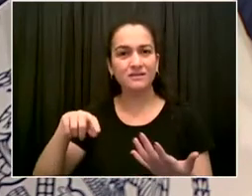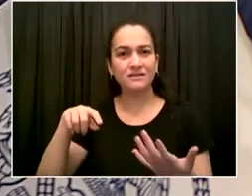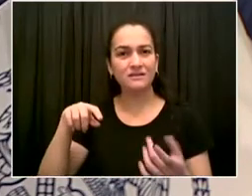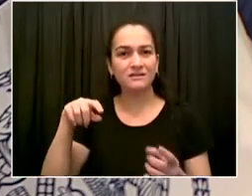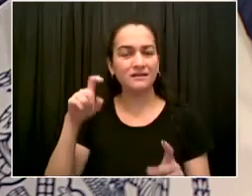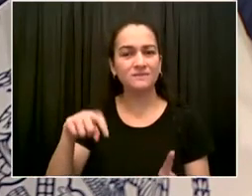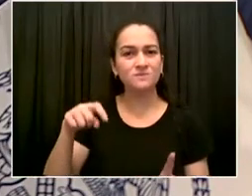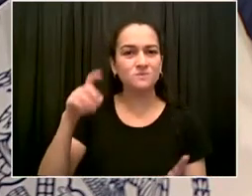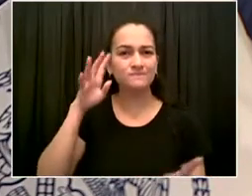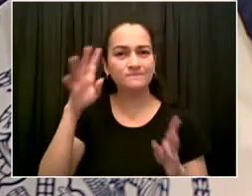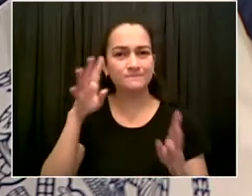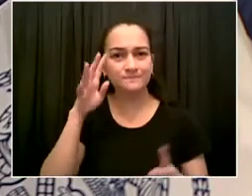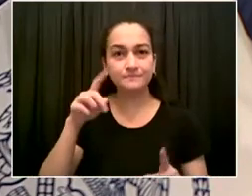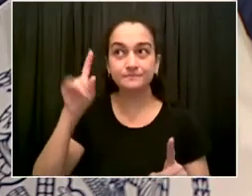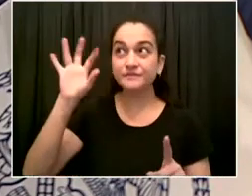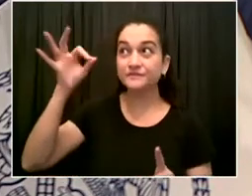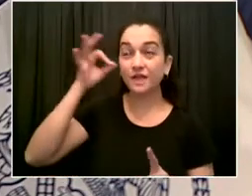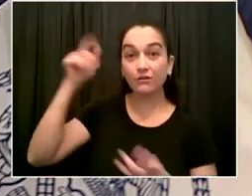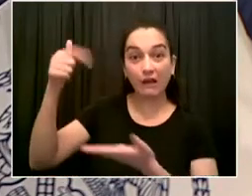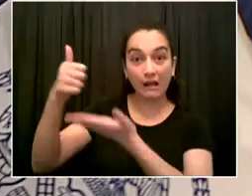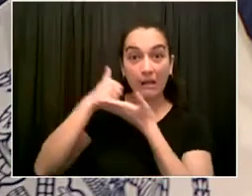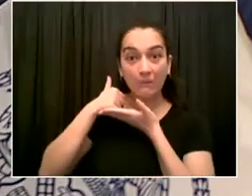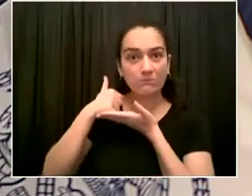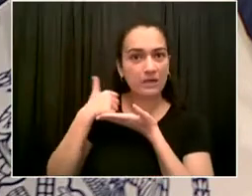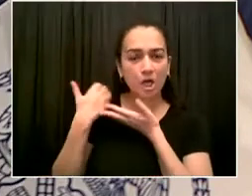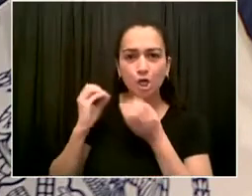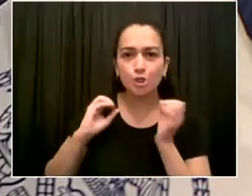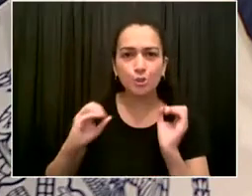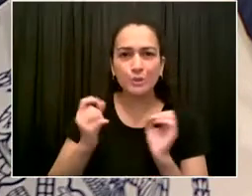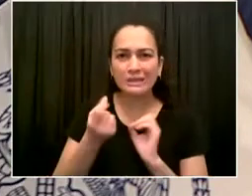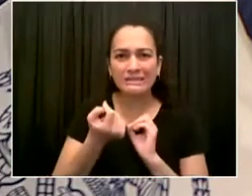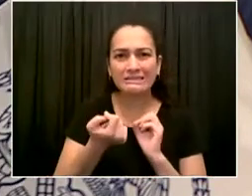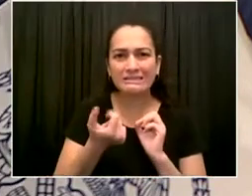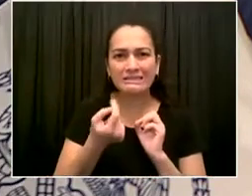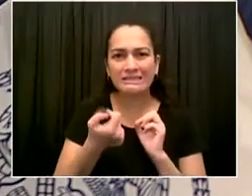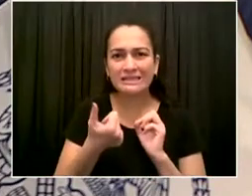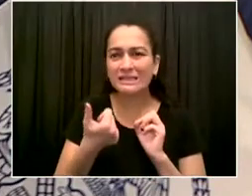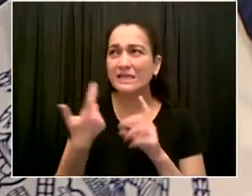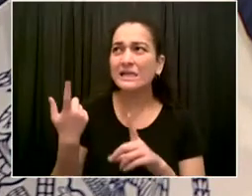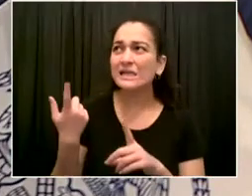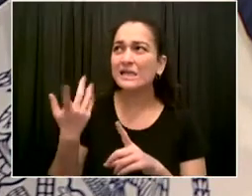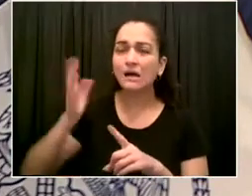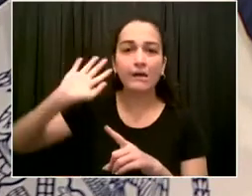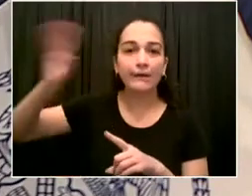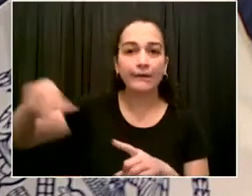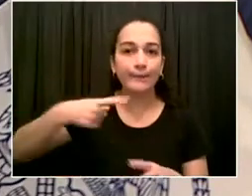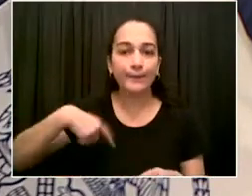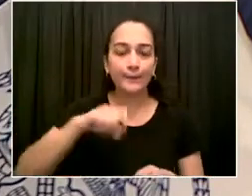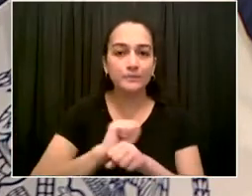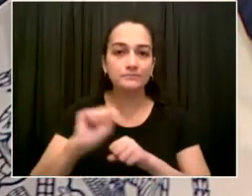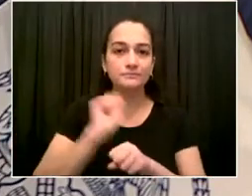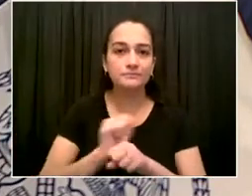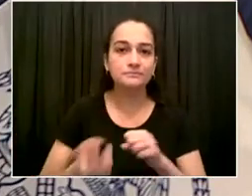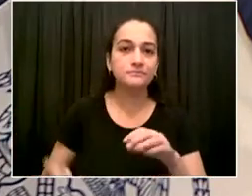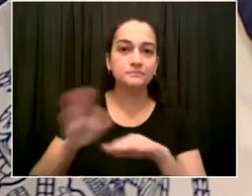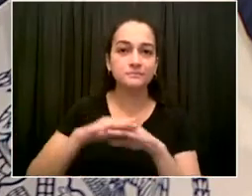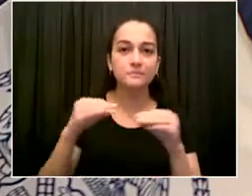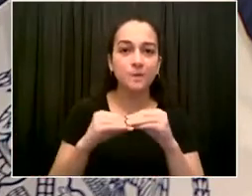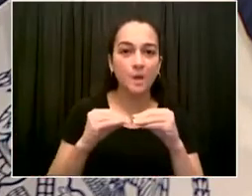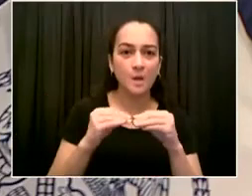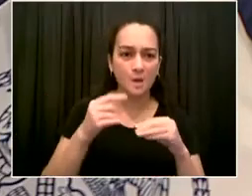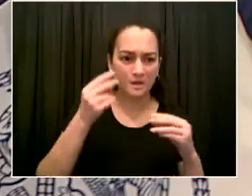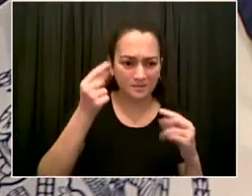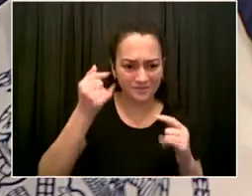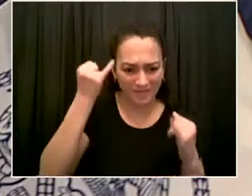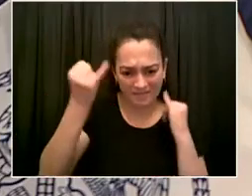made sure that care was there for people, and then put together, Test and Trace Corps, put together the biggest vaccination effort in the